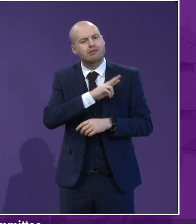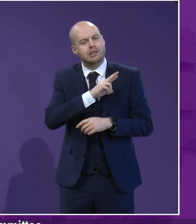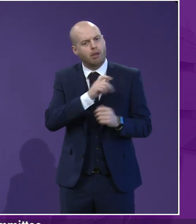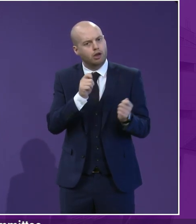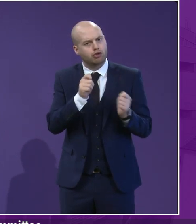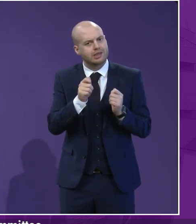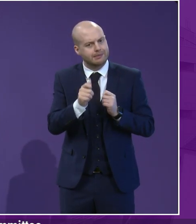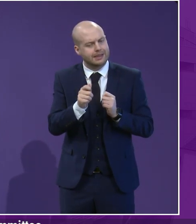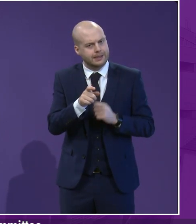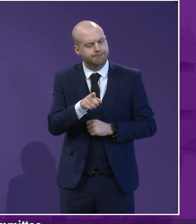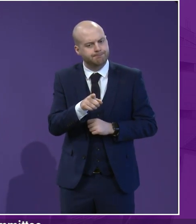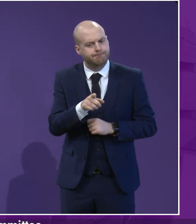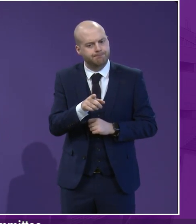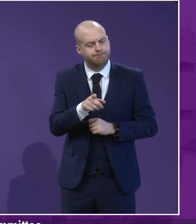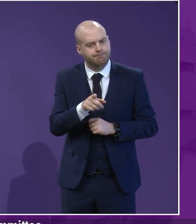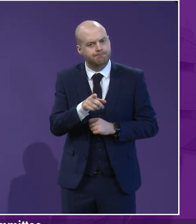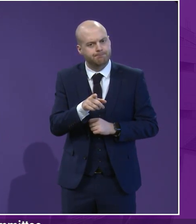people.